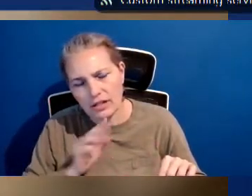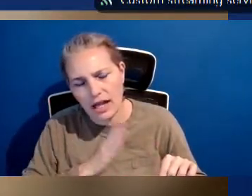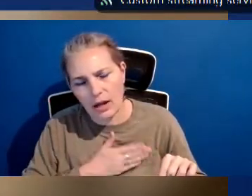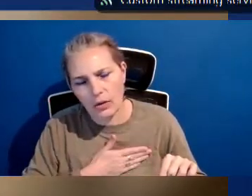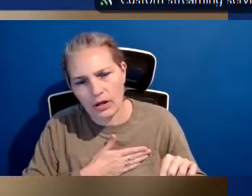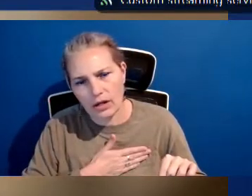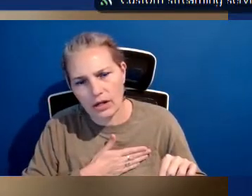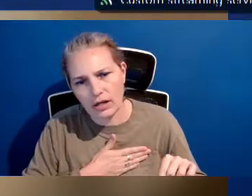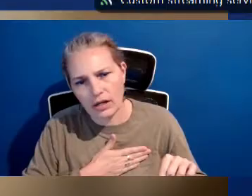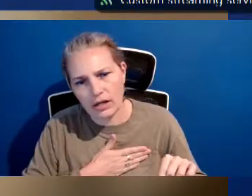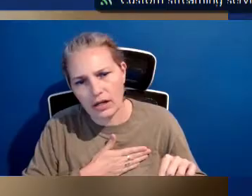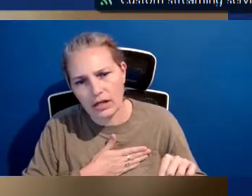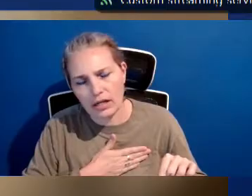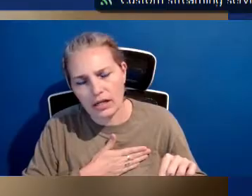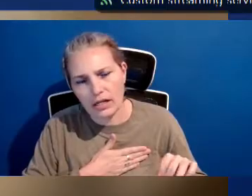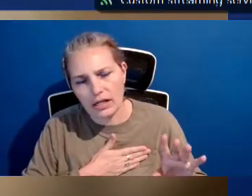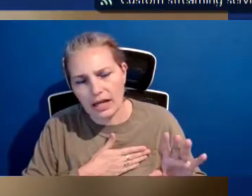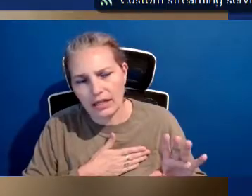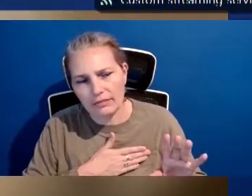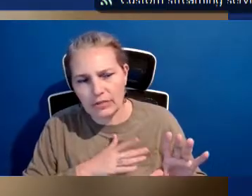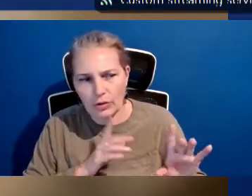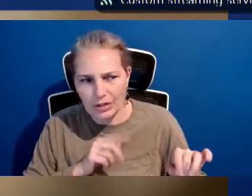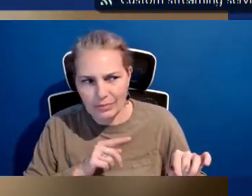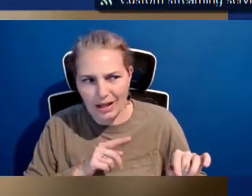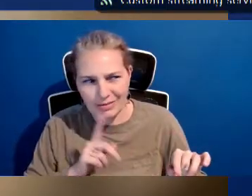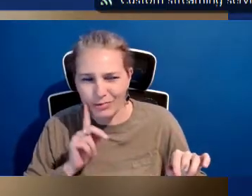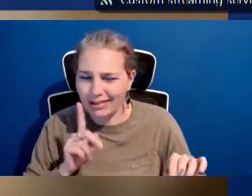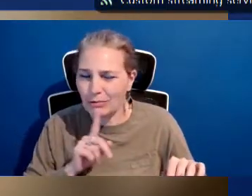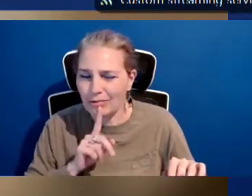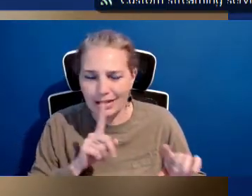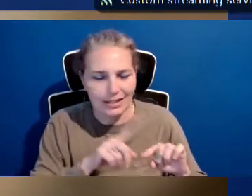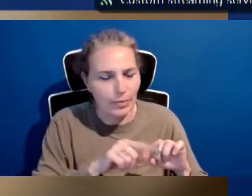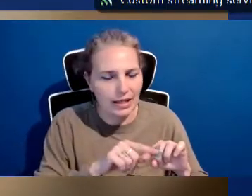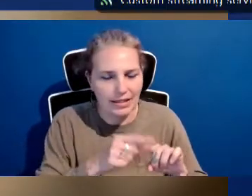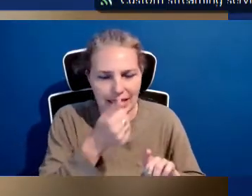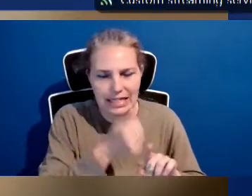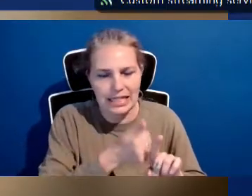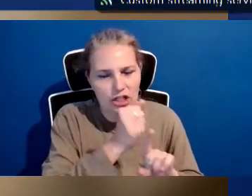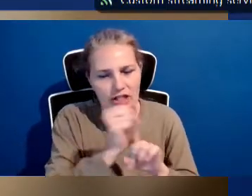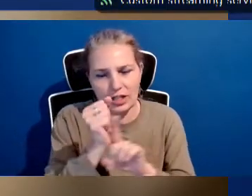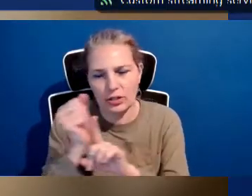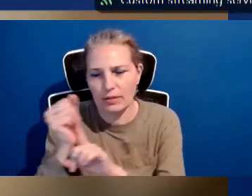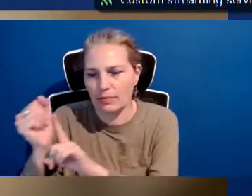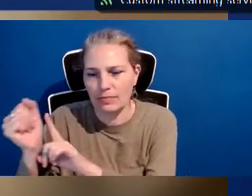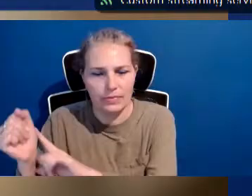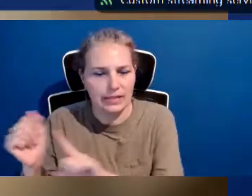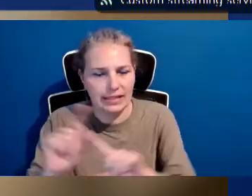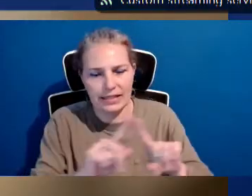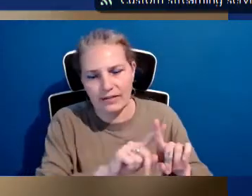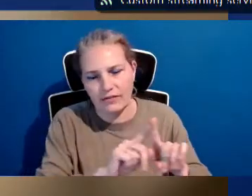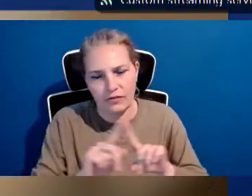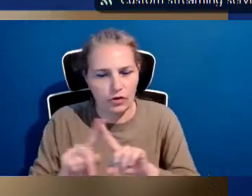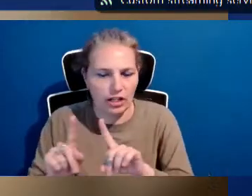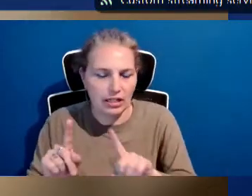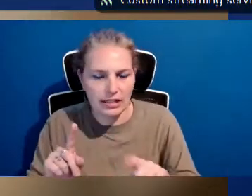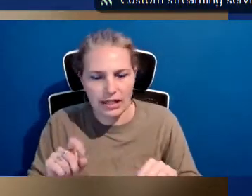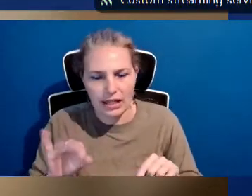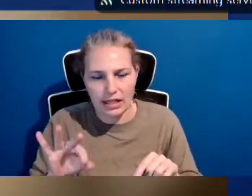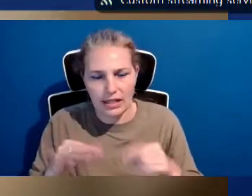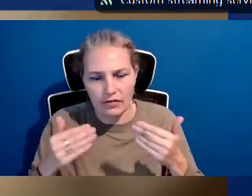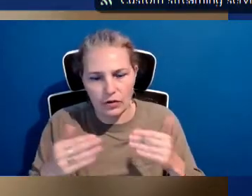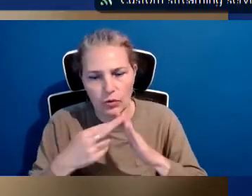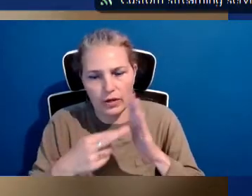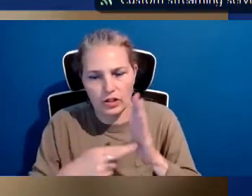response. I think it's case by case with customers. If they have a separate, if they're going to register